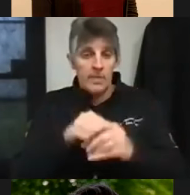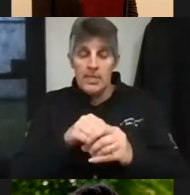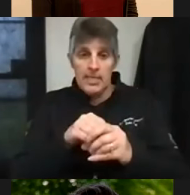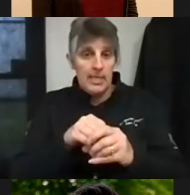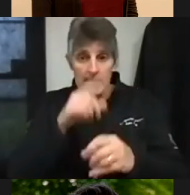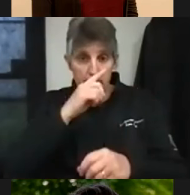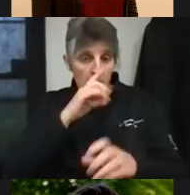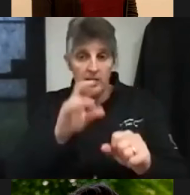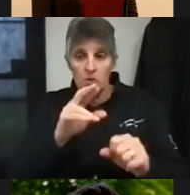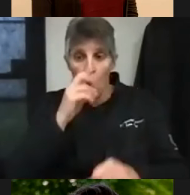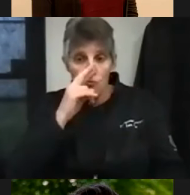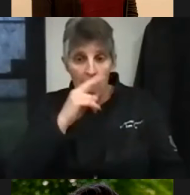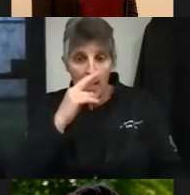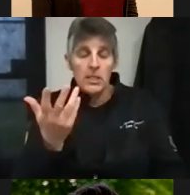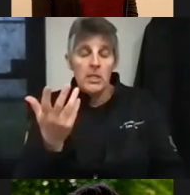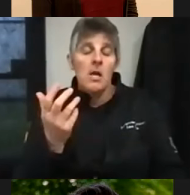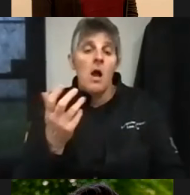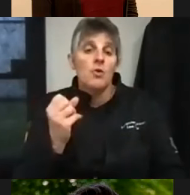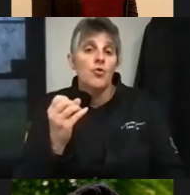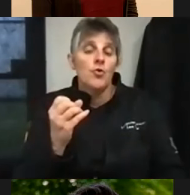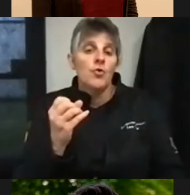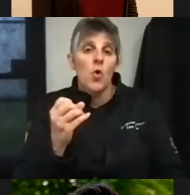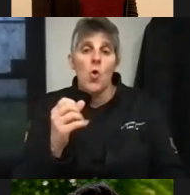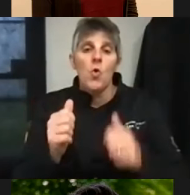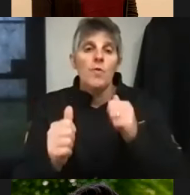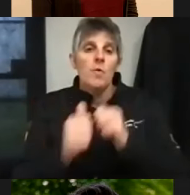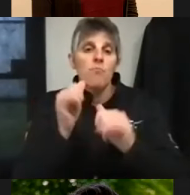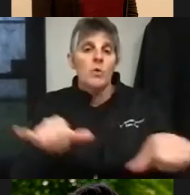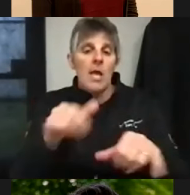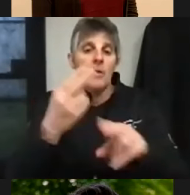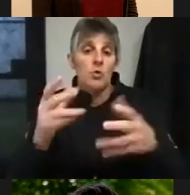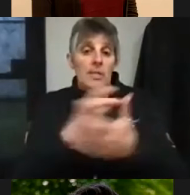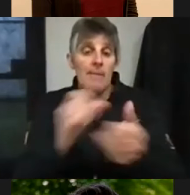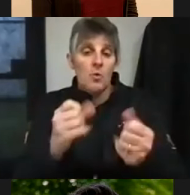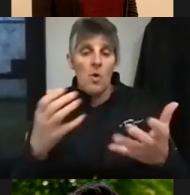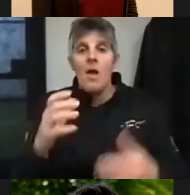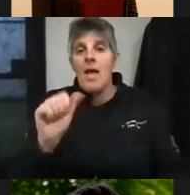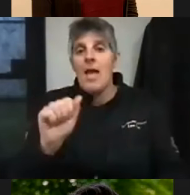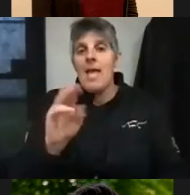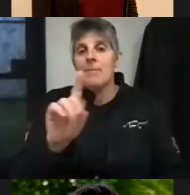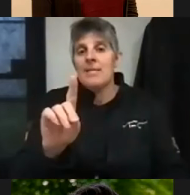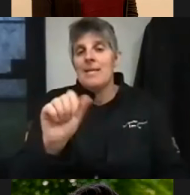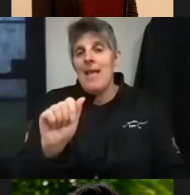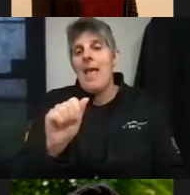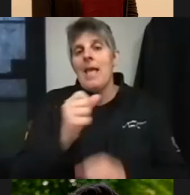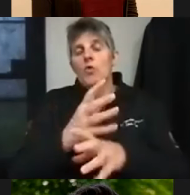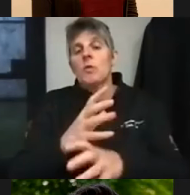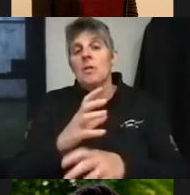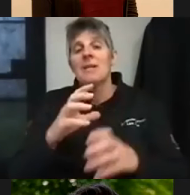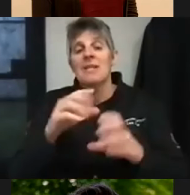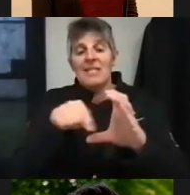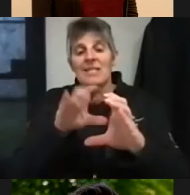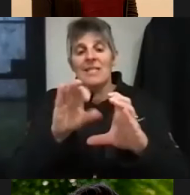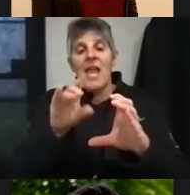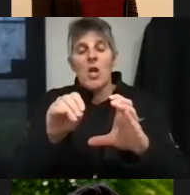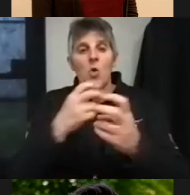in the mice or rats. So the most commonly used damage is the MDA induced excitotoxicity.